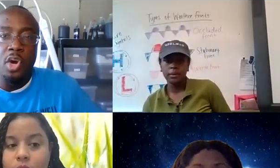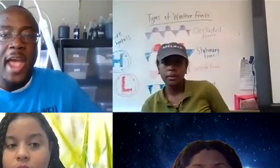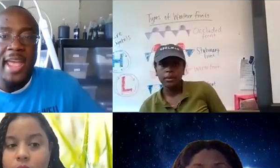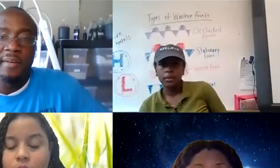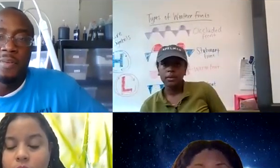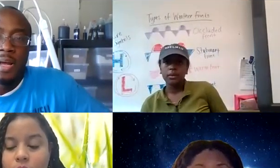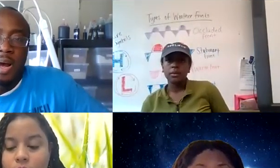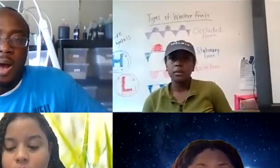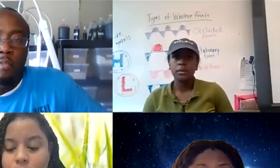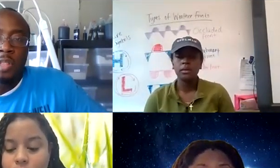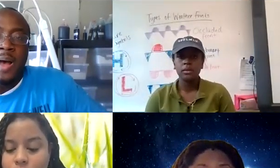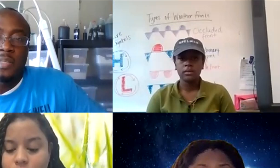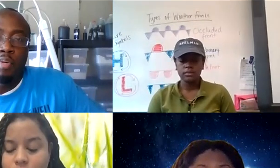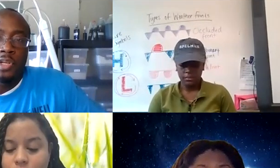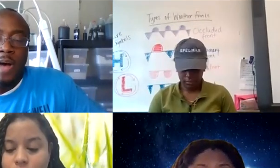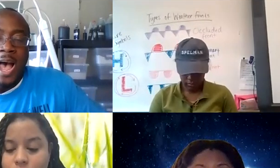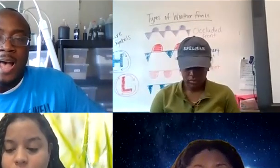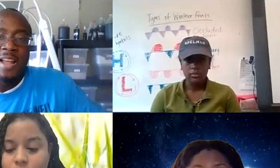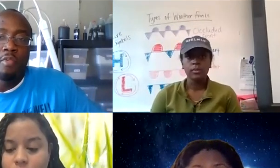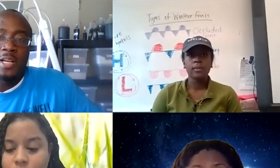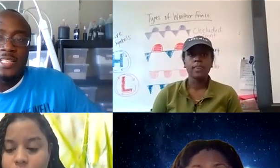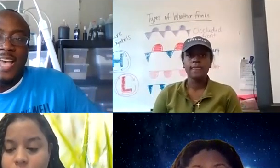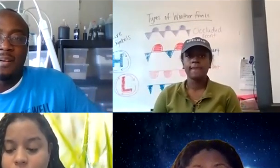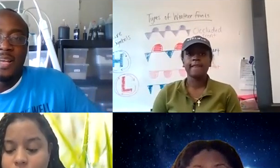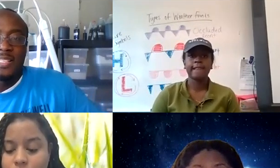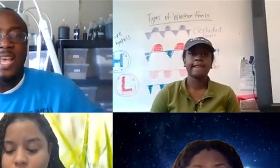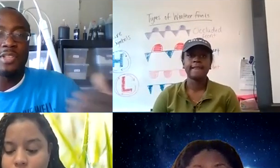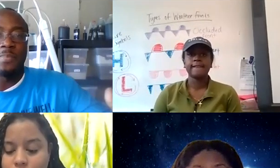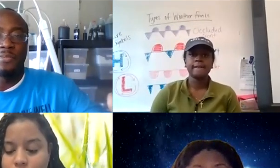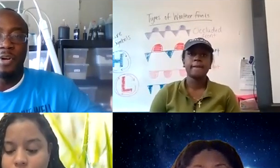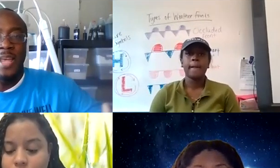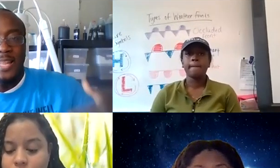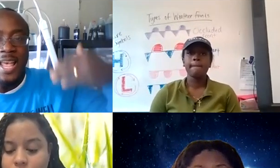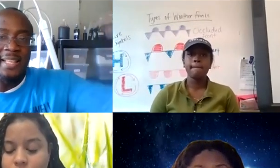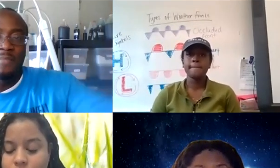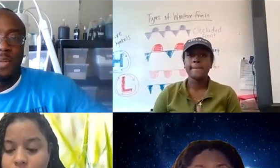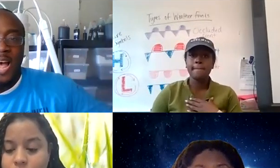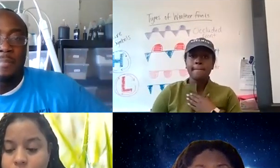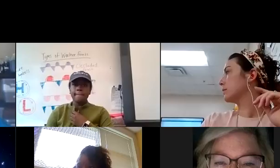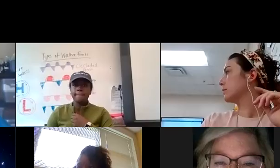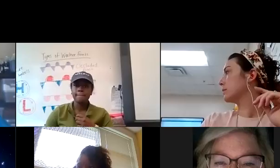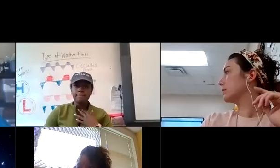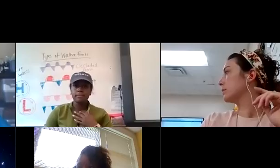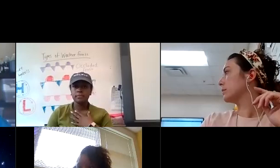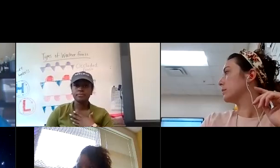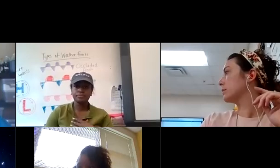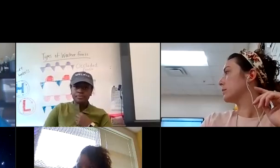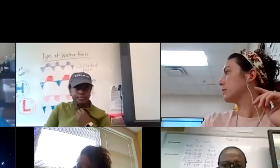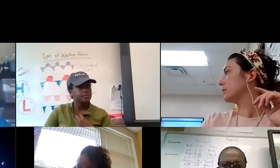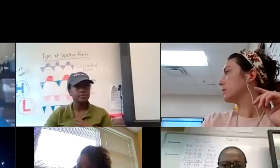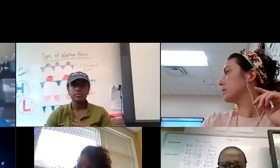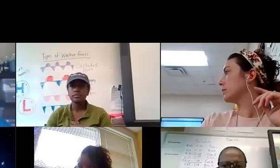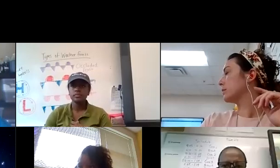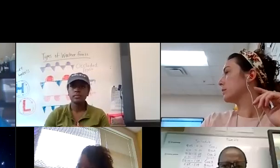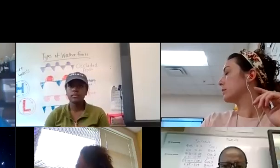to be creative with my support. So I never want to just kind of sell something for you and leave you there. I'm not a salesman.